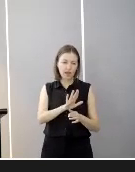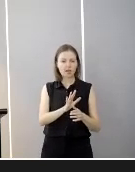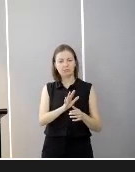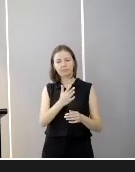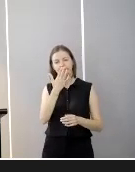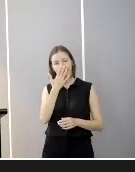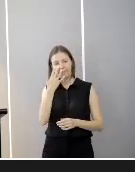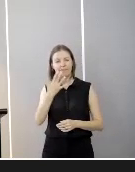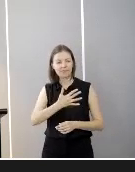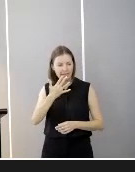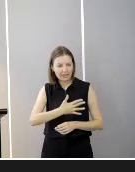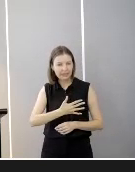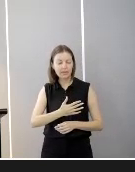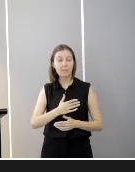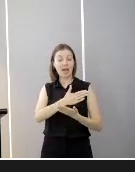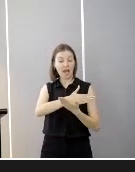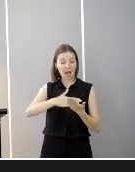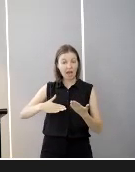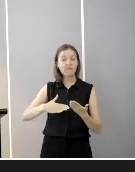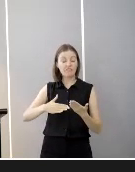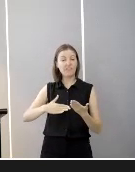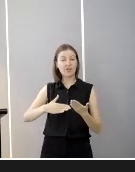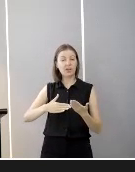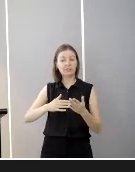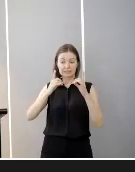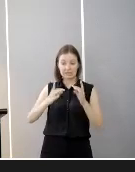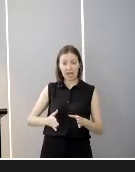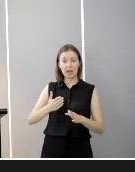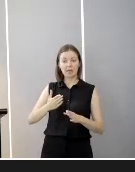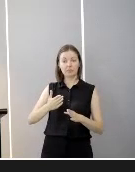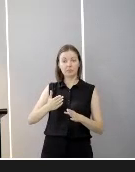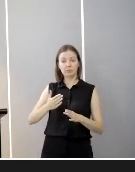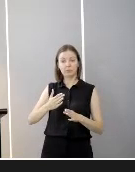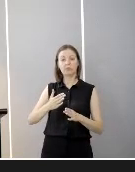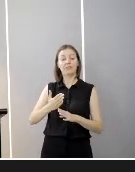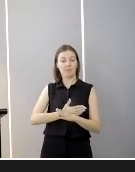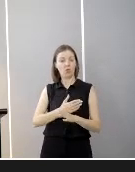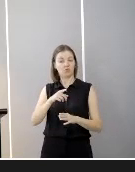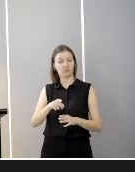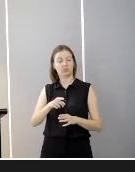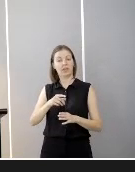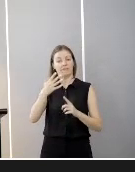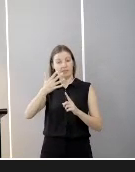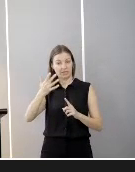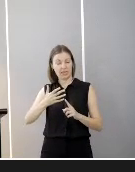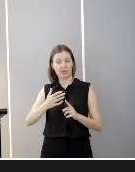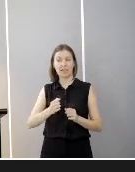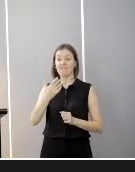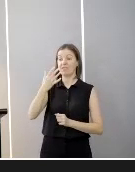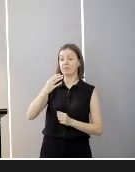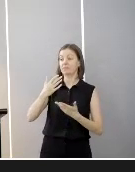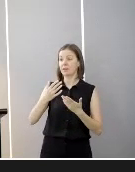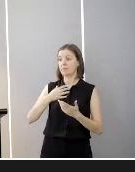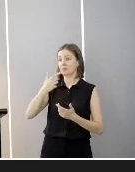So about 50% of all mental disorders emerge by the time someone's 15, and around 75% by the time someone's 25.